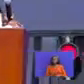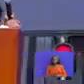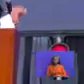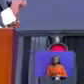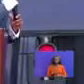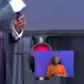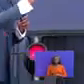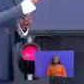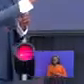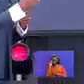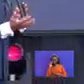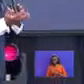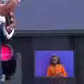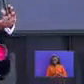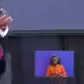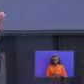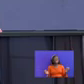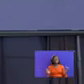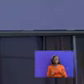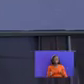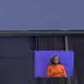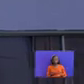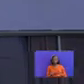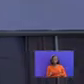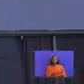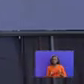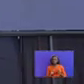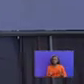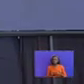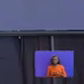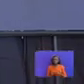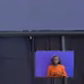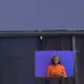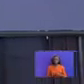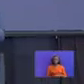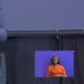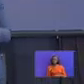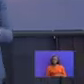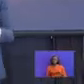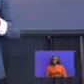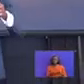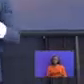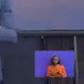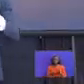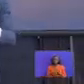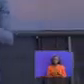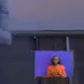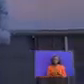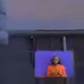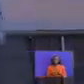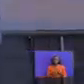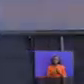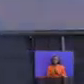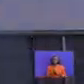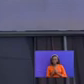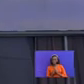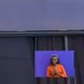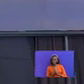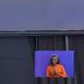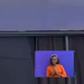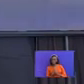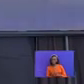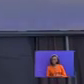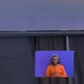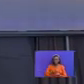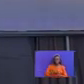vanities so it is error when we don't have balance one of the problems with John the Baptist and I I thank God for rist